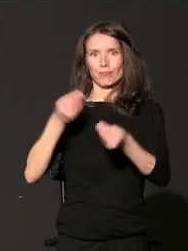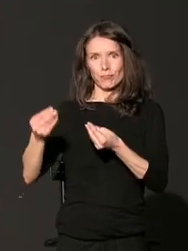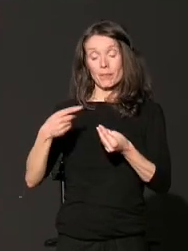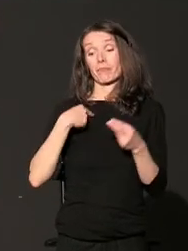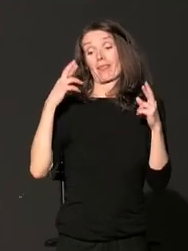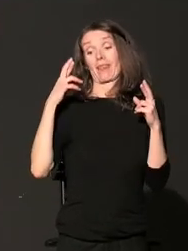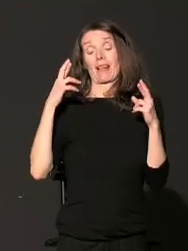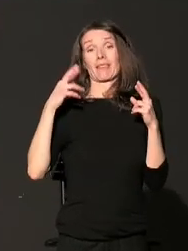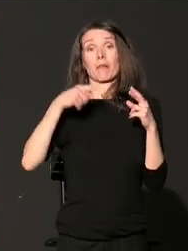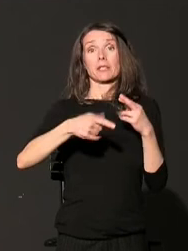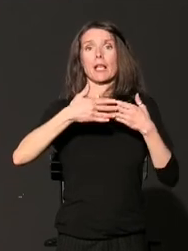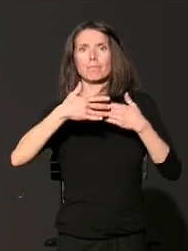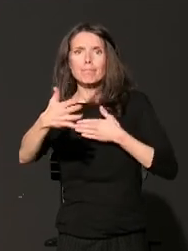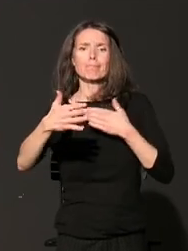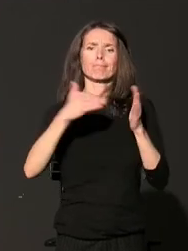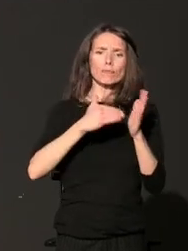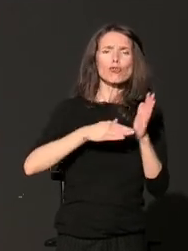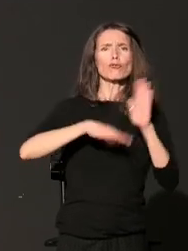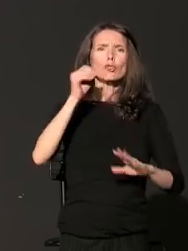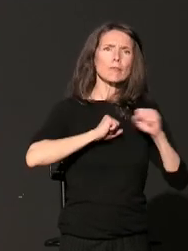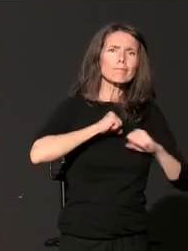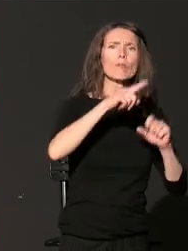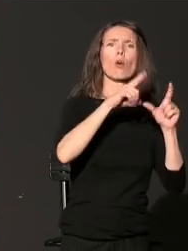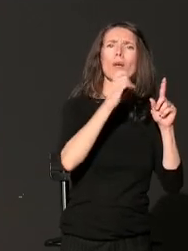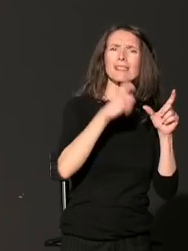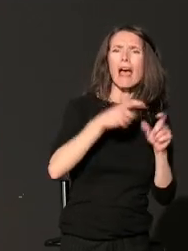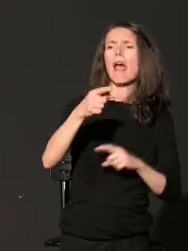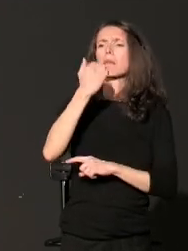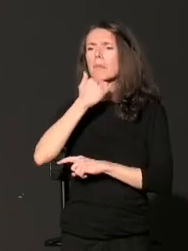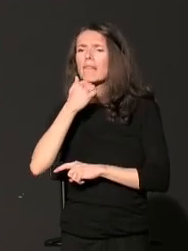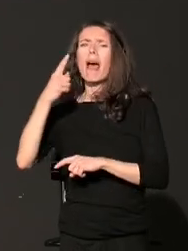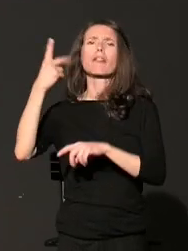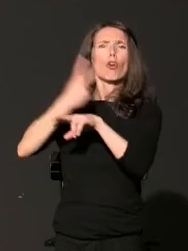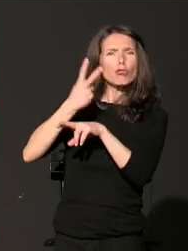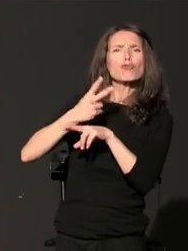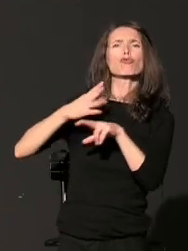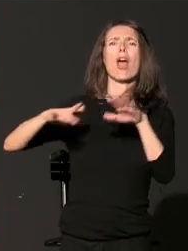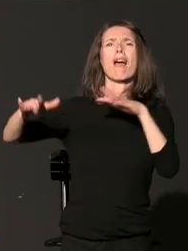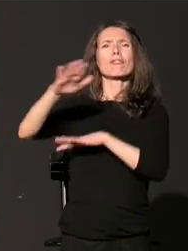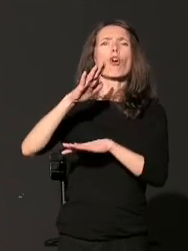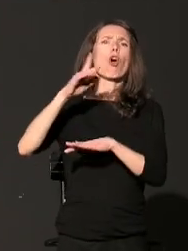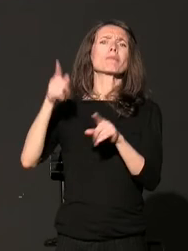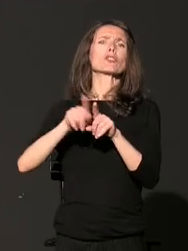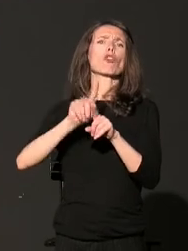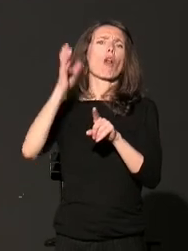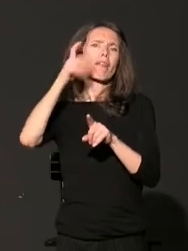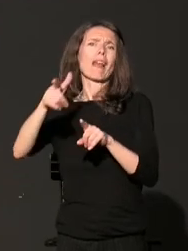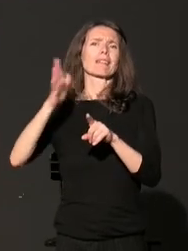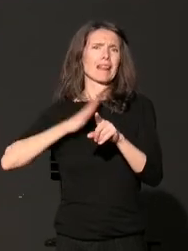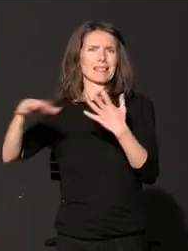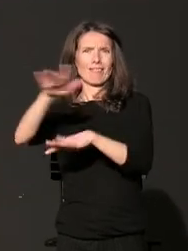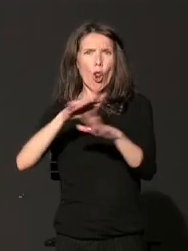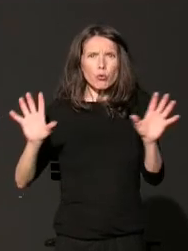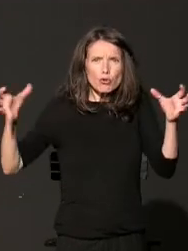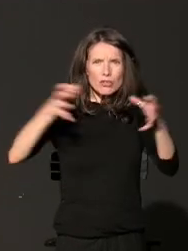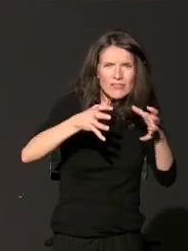through the private sector, through government, through civil society working together that we can continue to build on this great momentum that's happening and